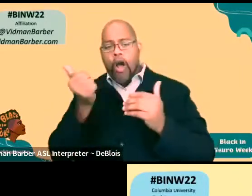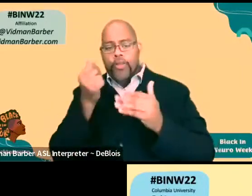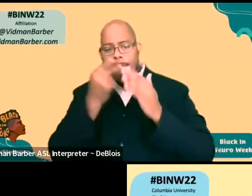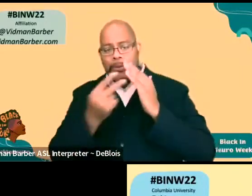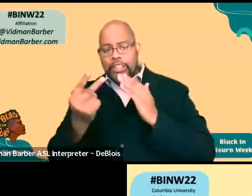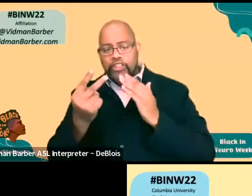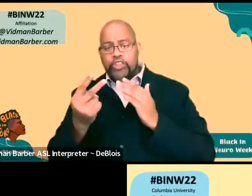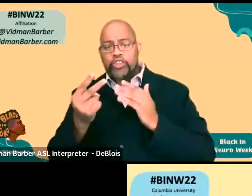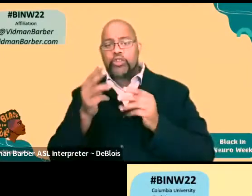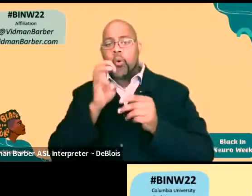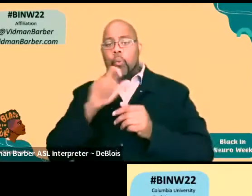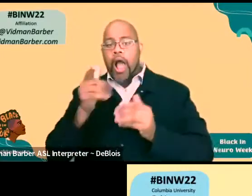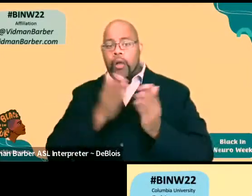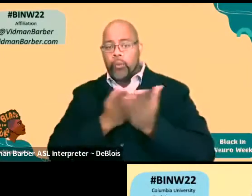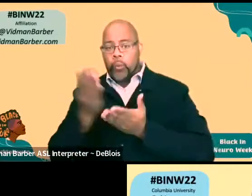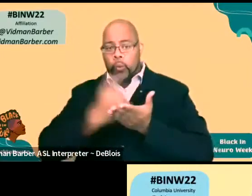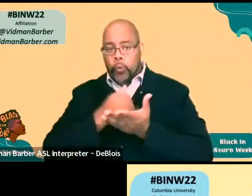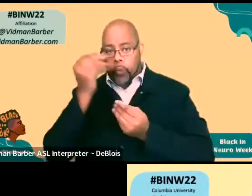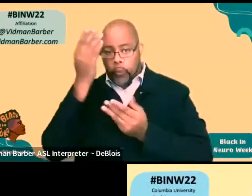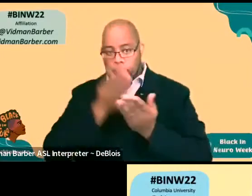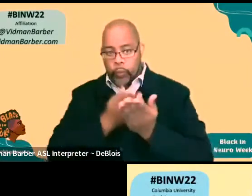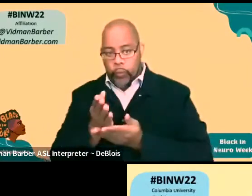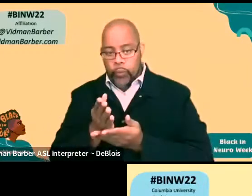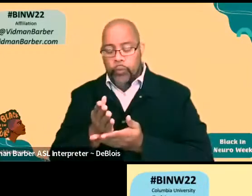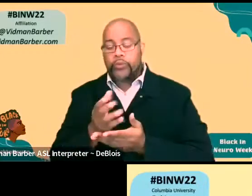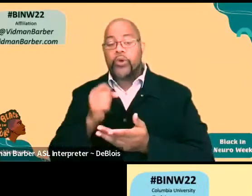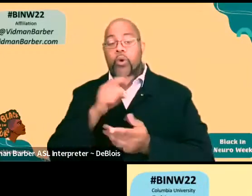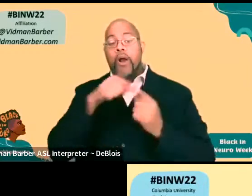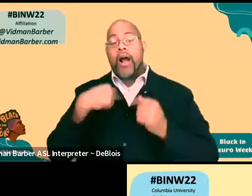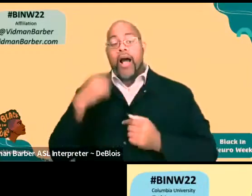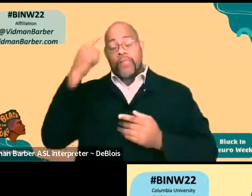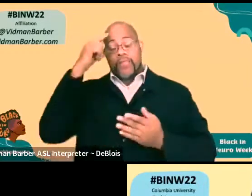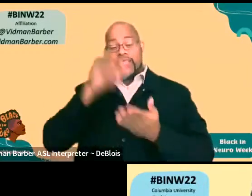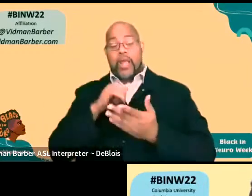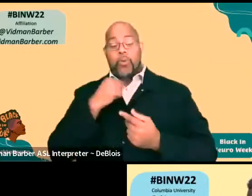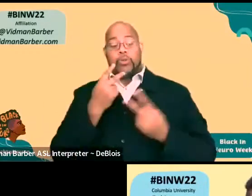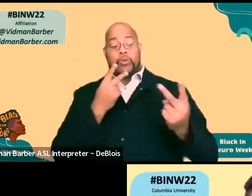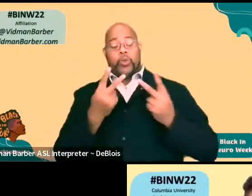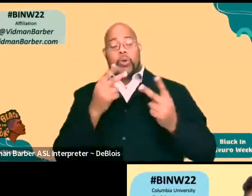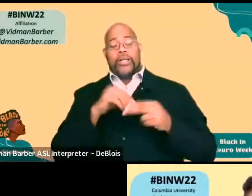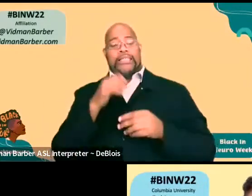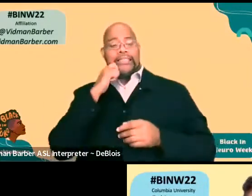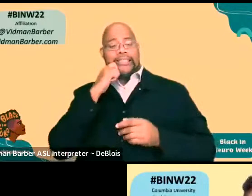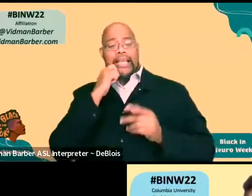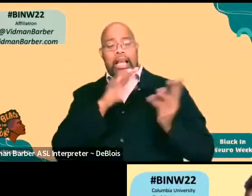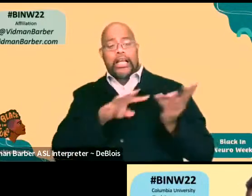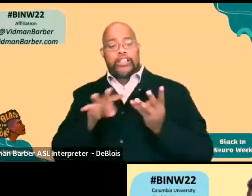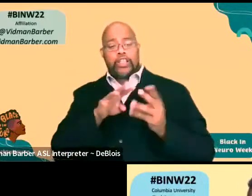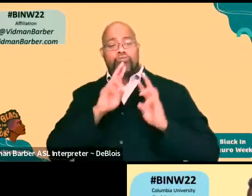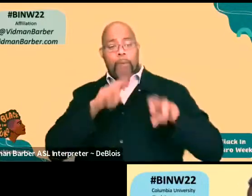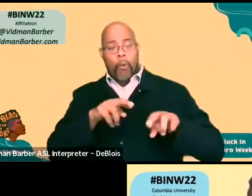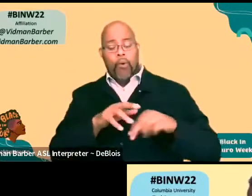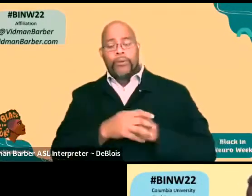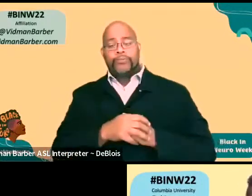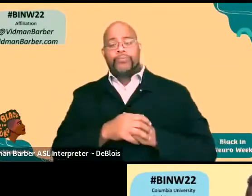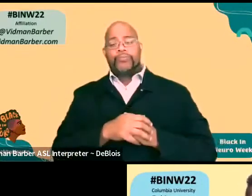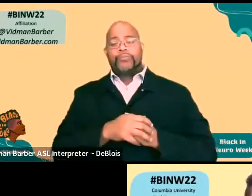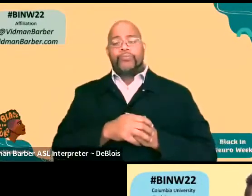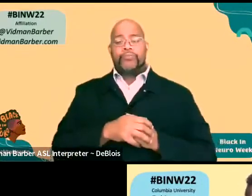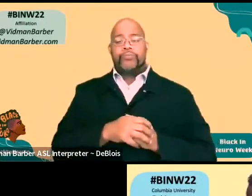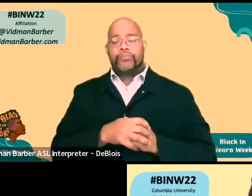predictors well thought through, okay? And so what I think we saw in the skin conductance recording stuff is